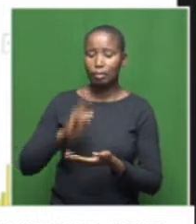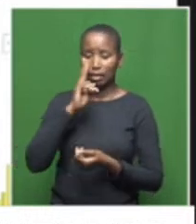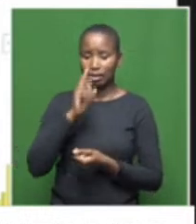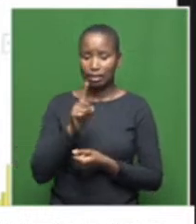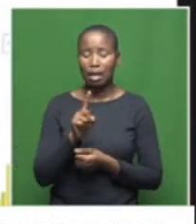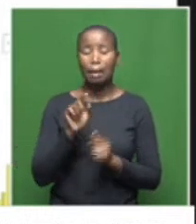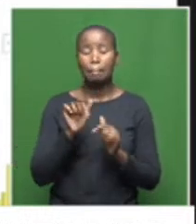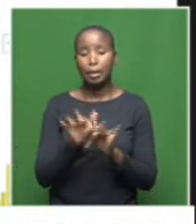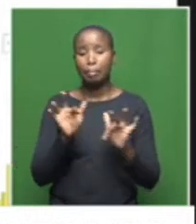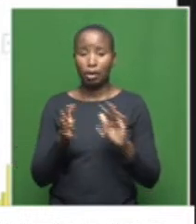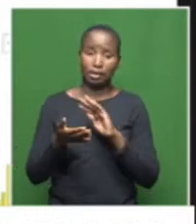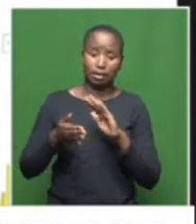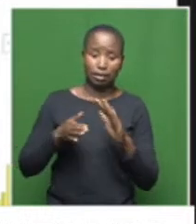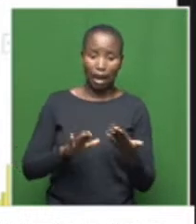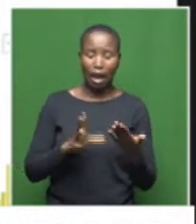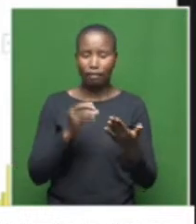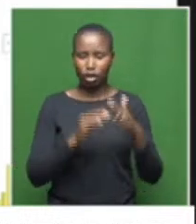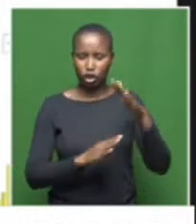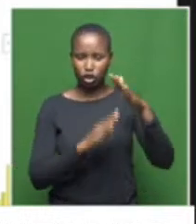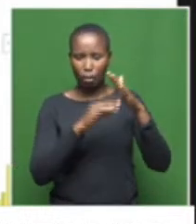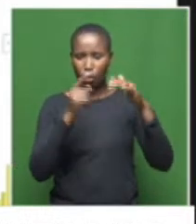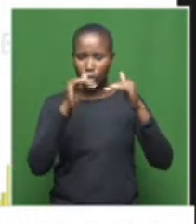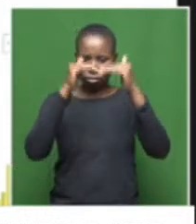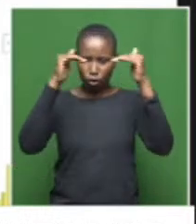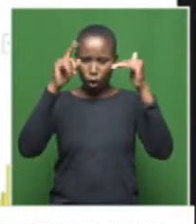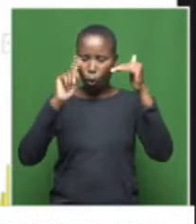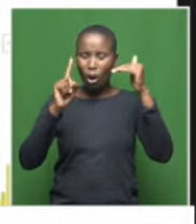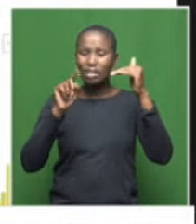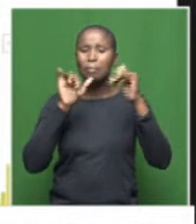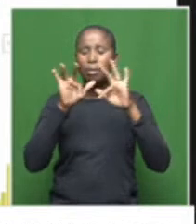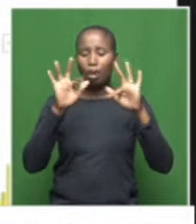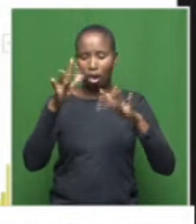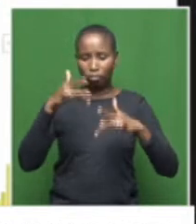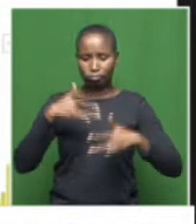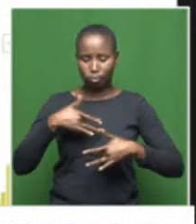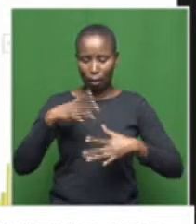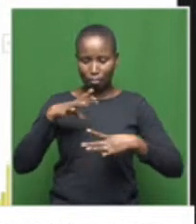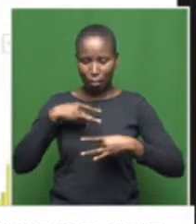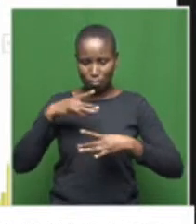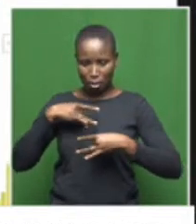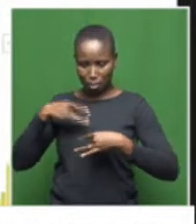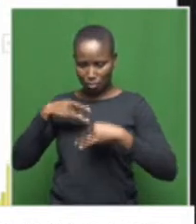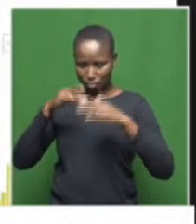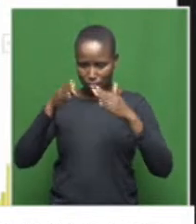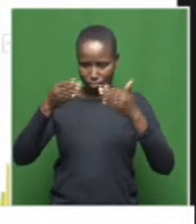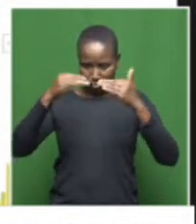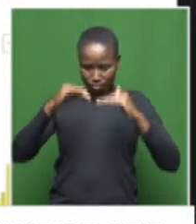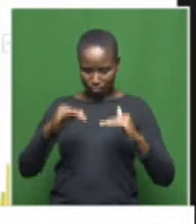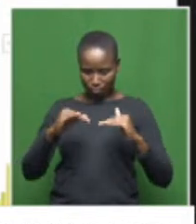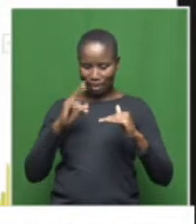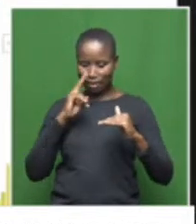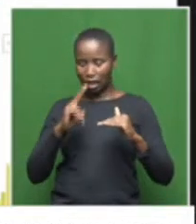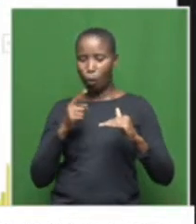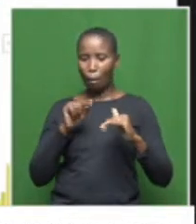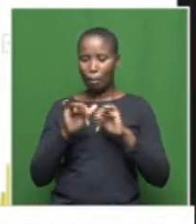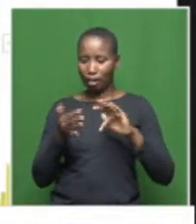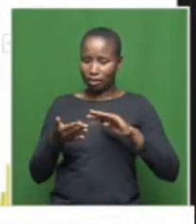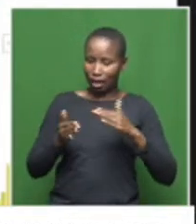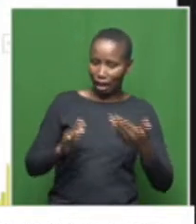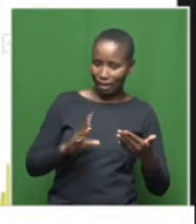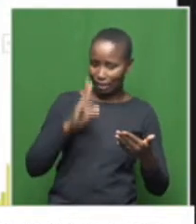deaths, at the top is infection. So you can see that big spike, whereas in deaths, we really are seeing deaths which were much